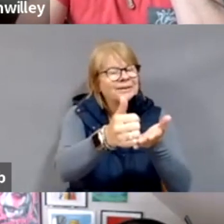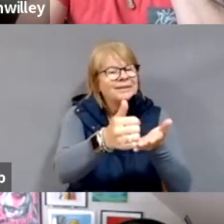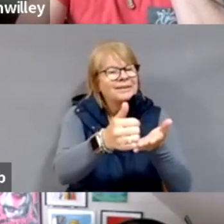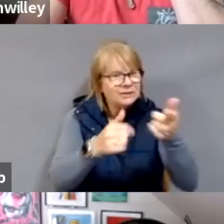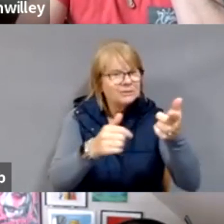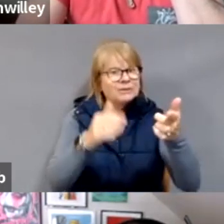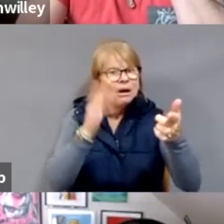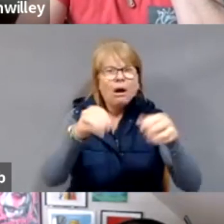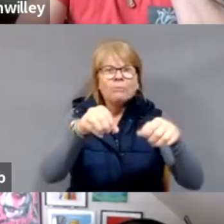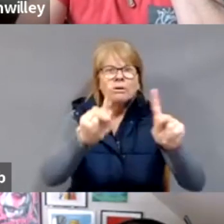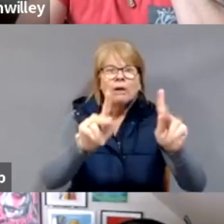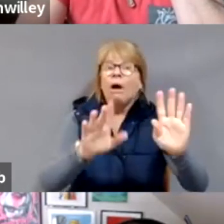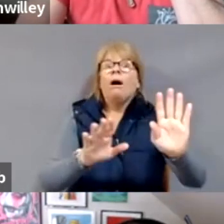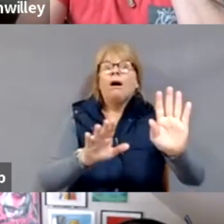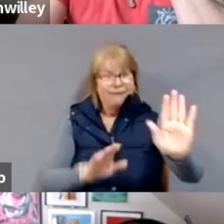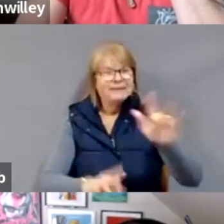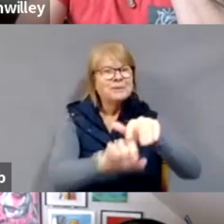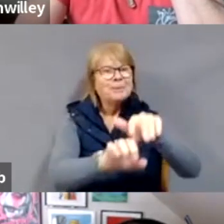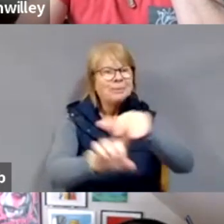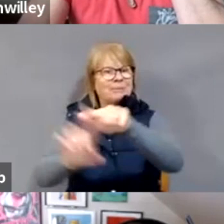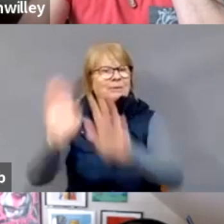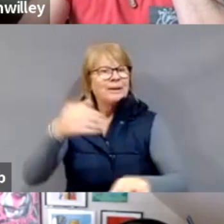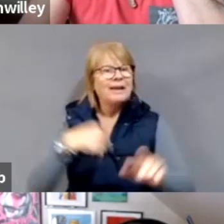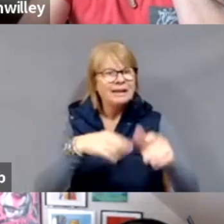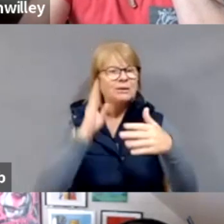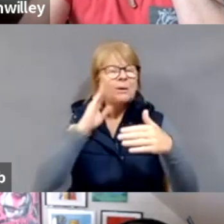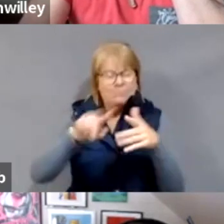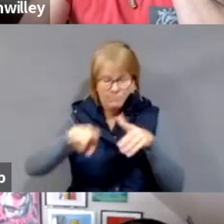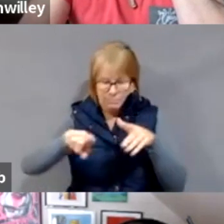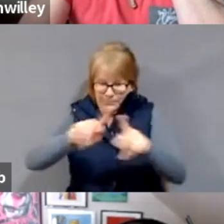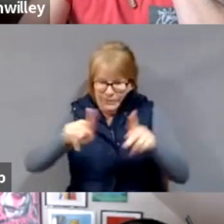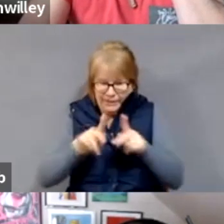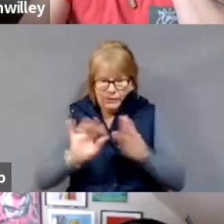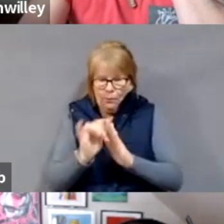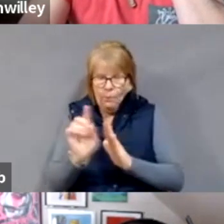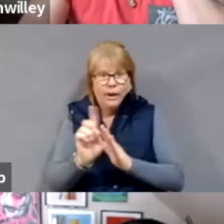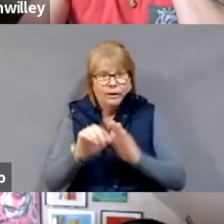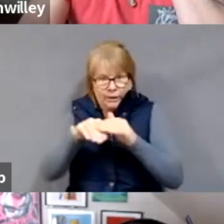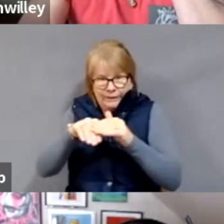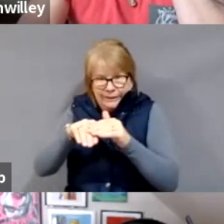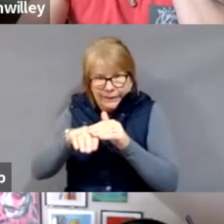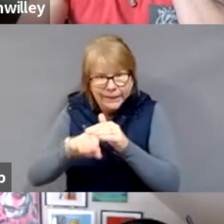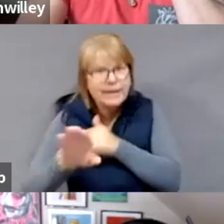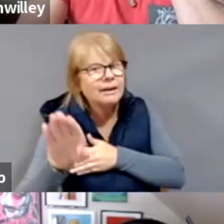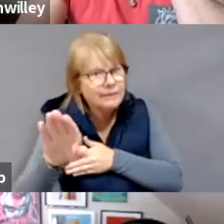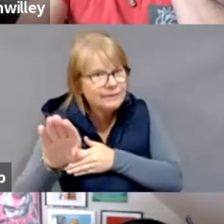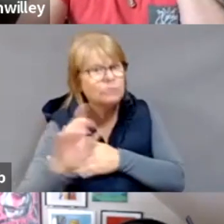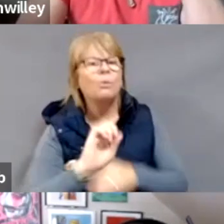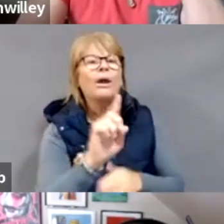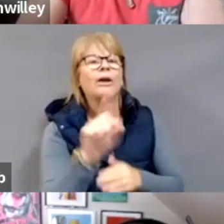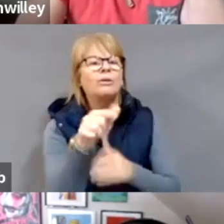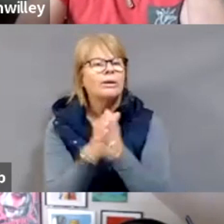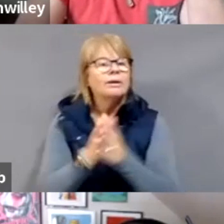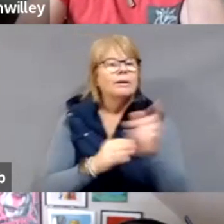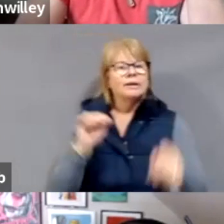opportunities of knowledge and entry point into the community that you want to be a part of. And